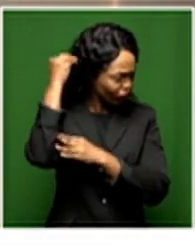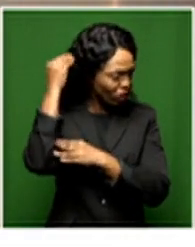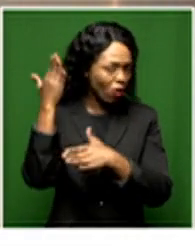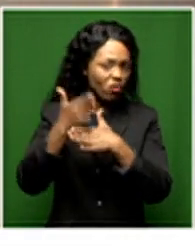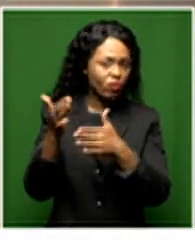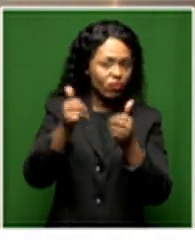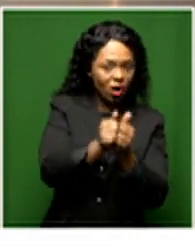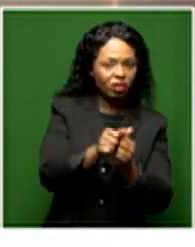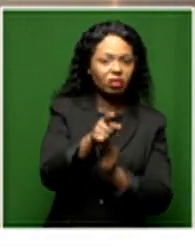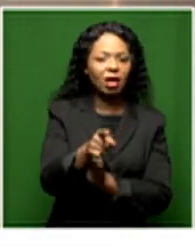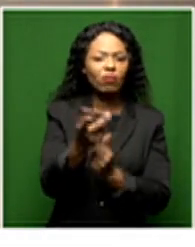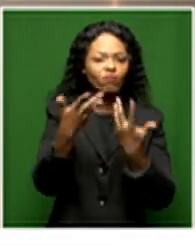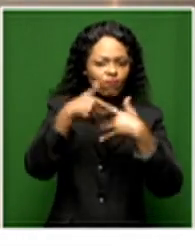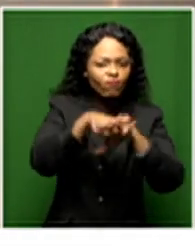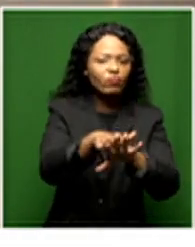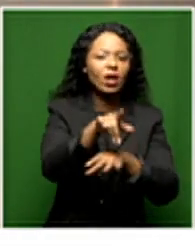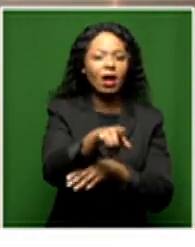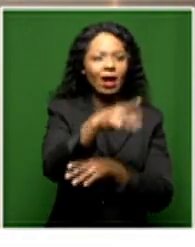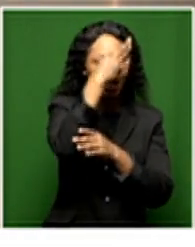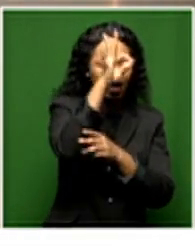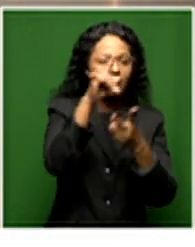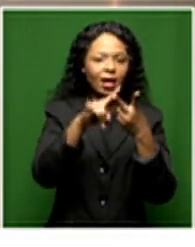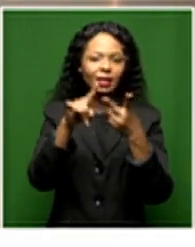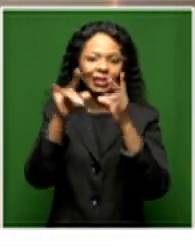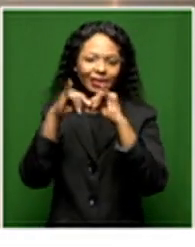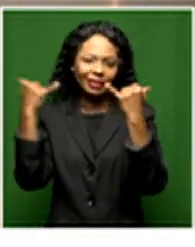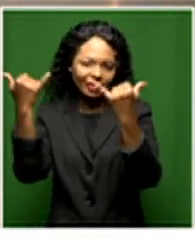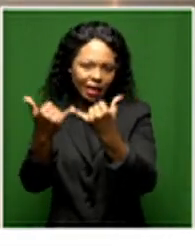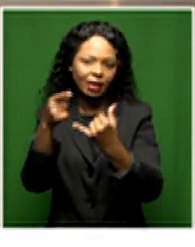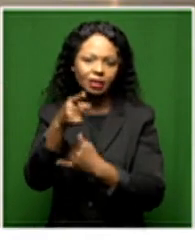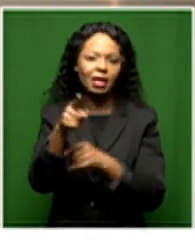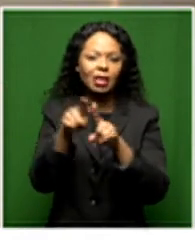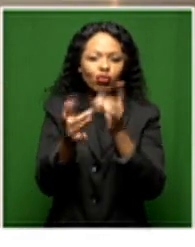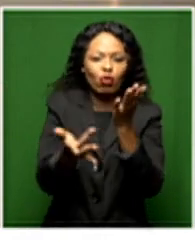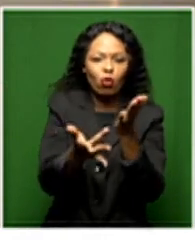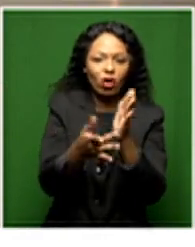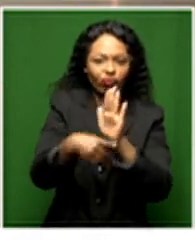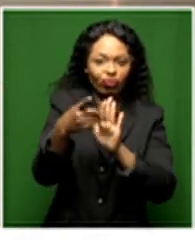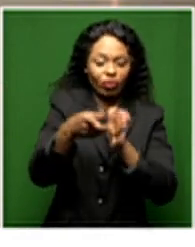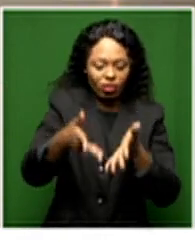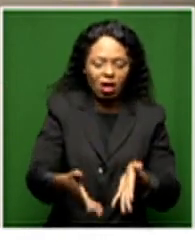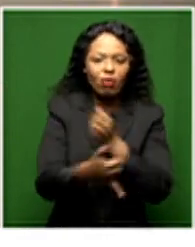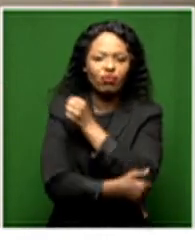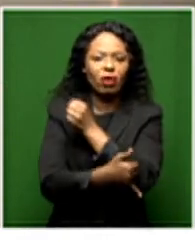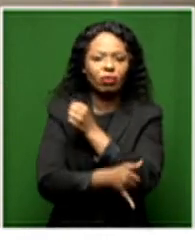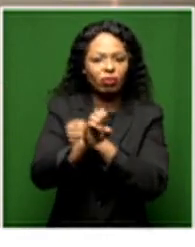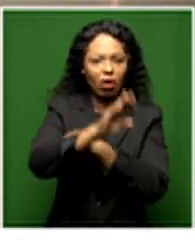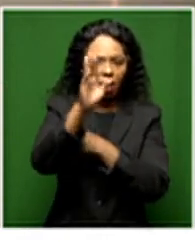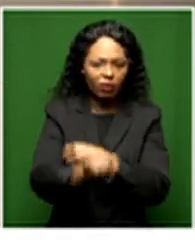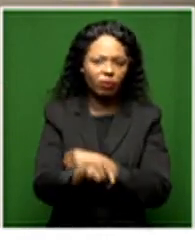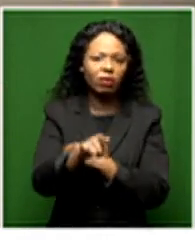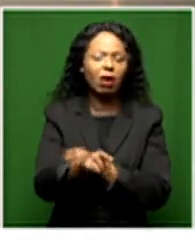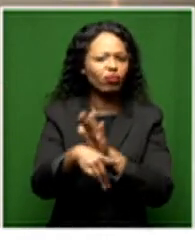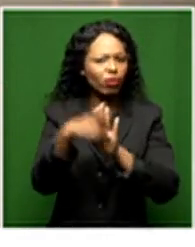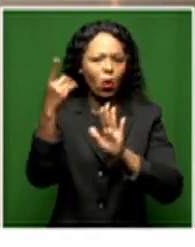between government and the sector itself, and of course the rapid expansion of technology in our country. We can't really get